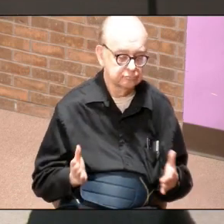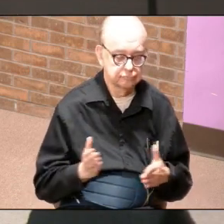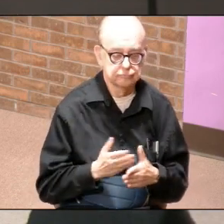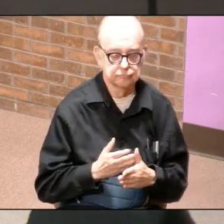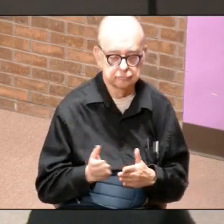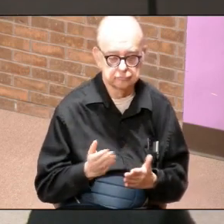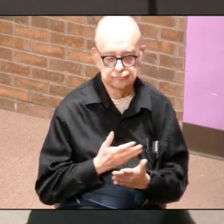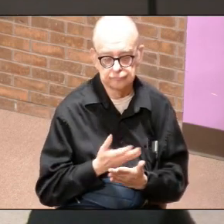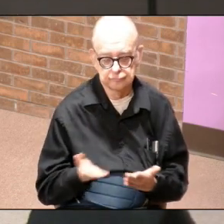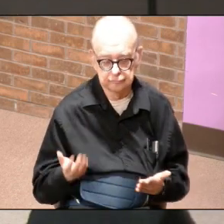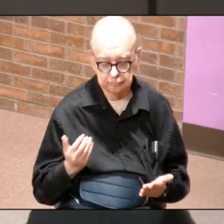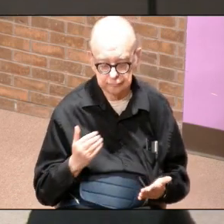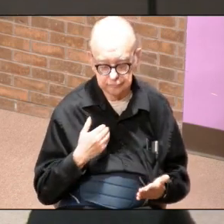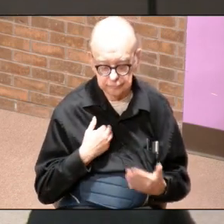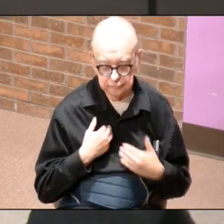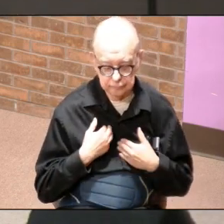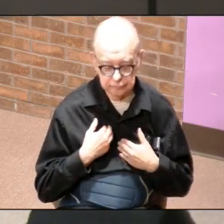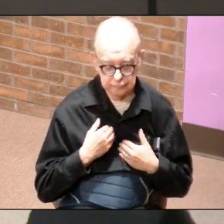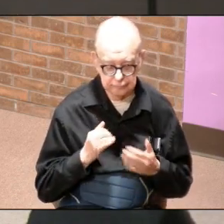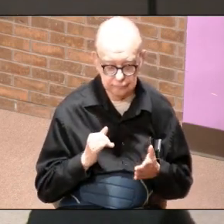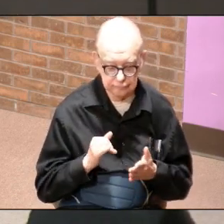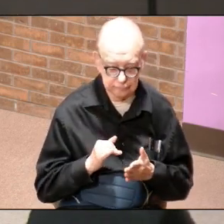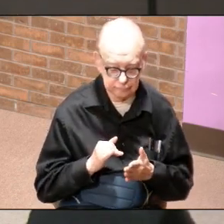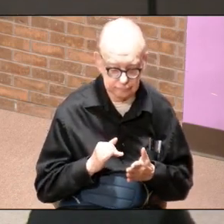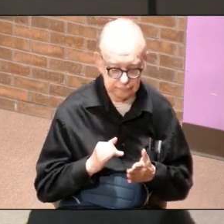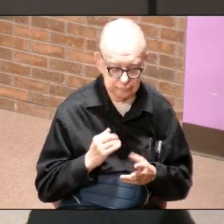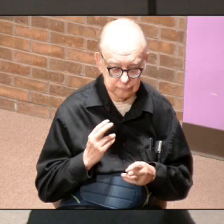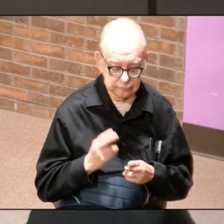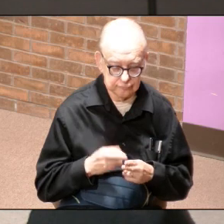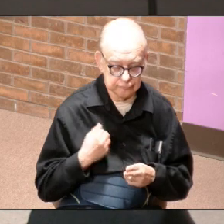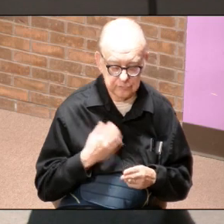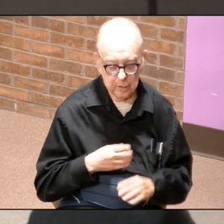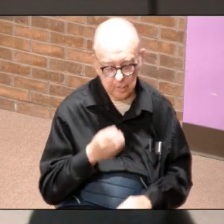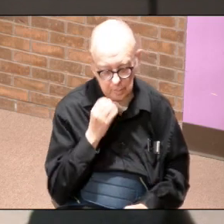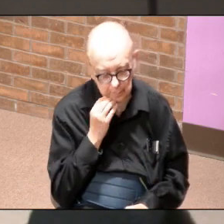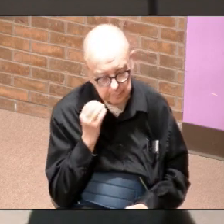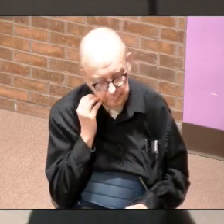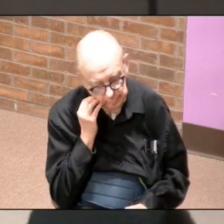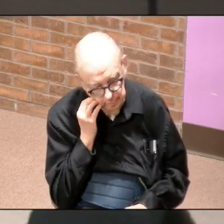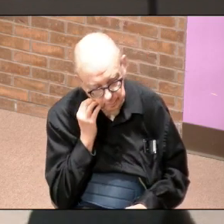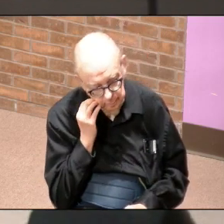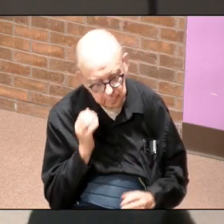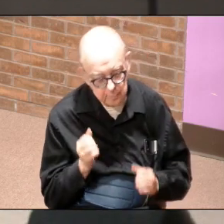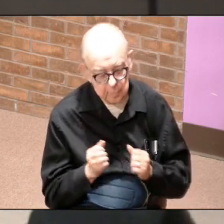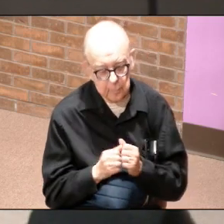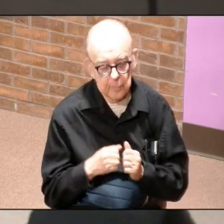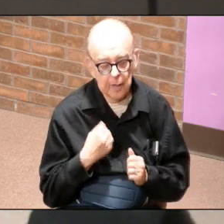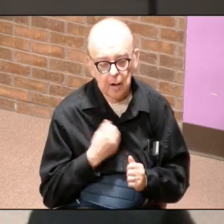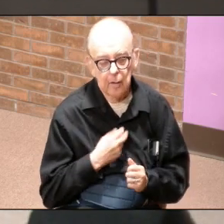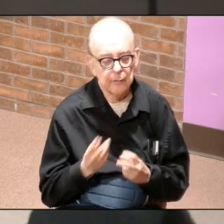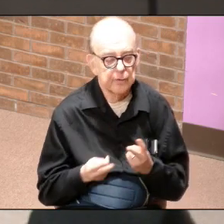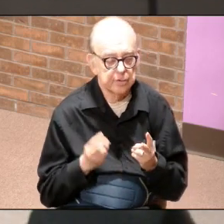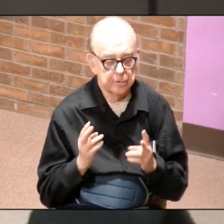share everything that we have in what we call our home with our